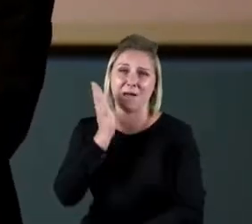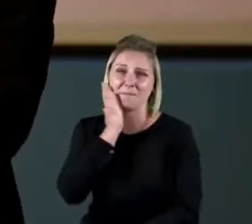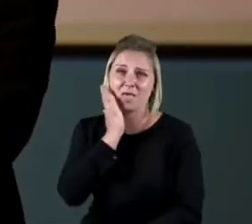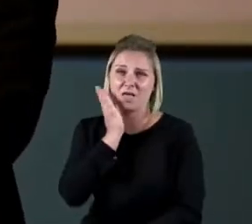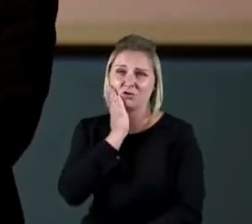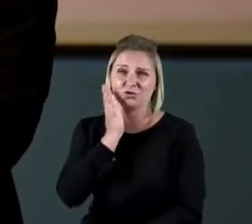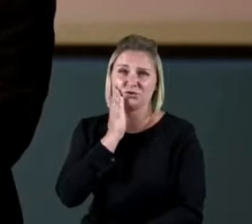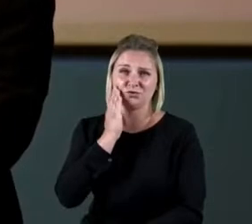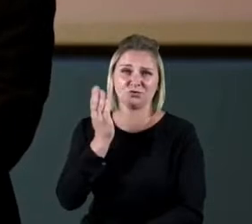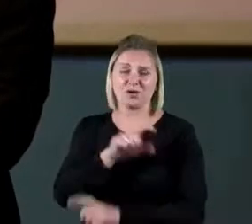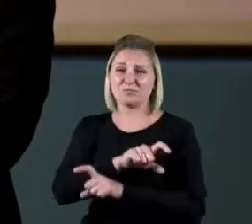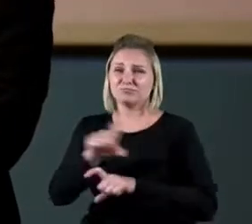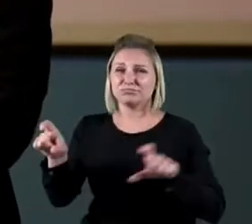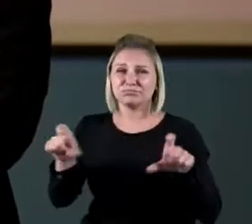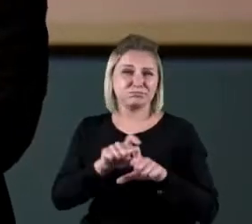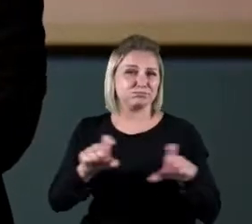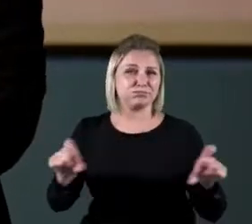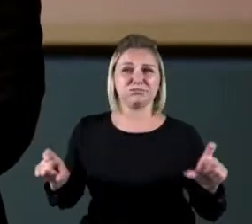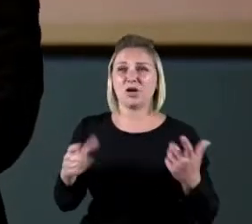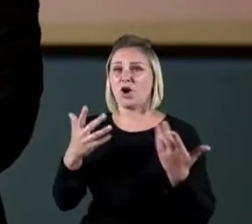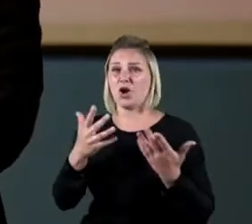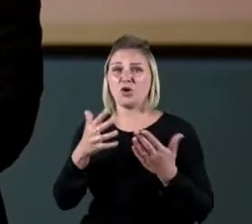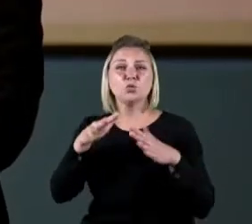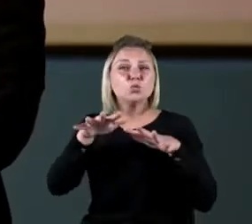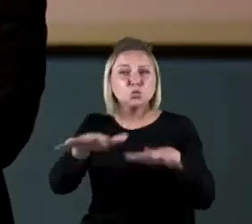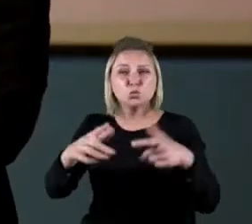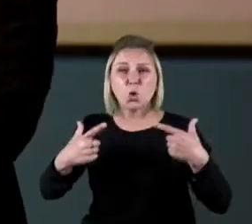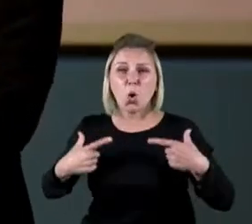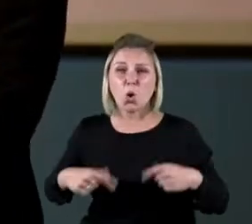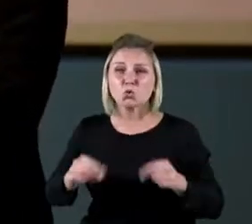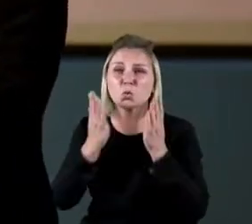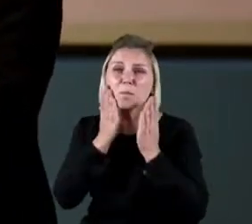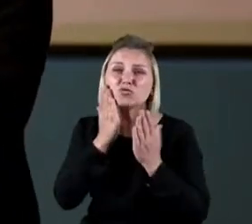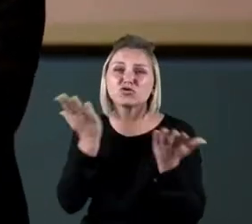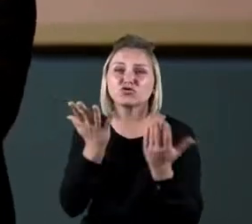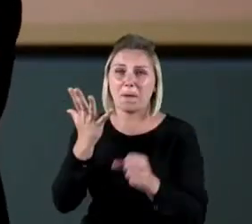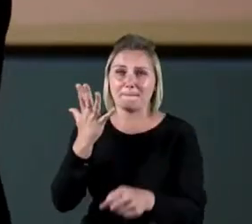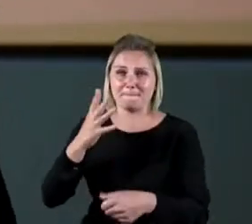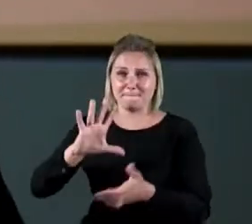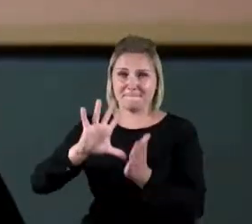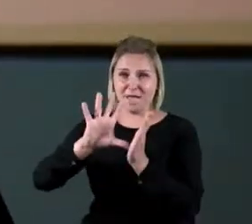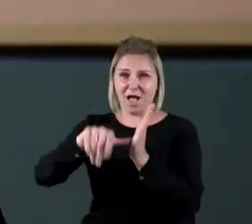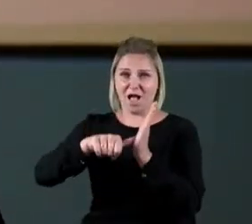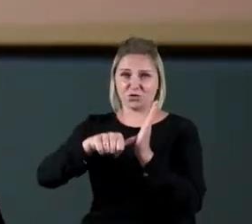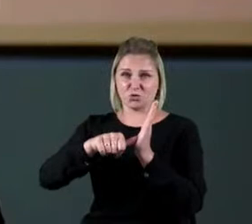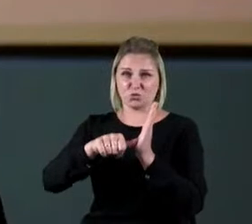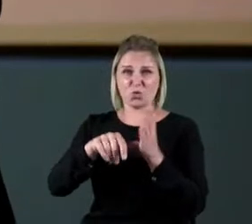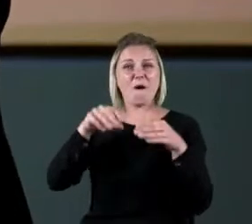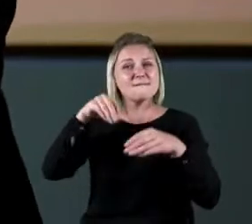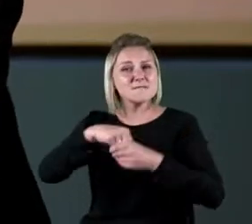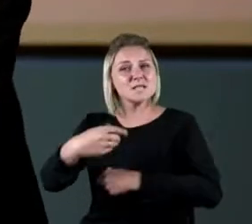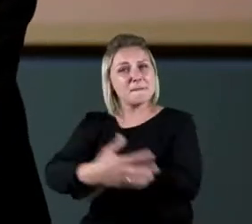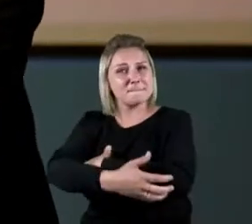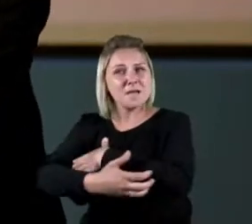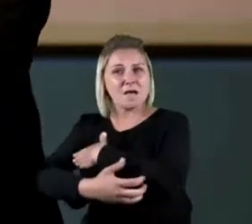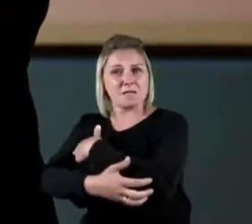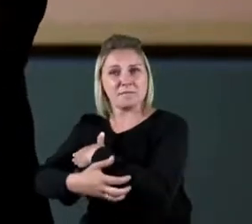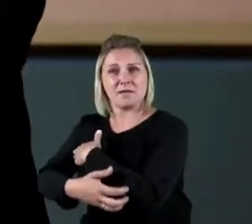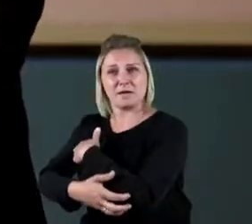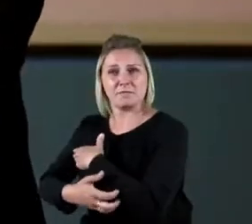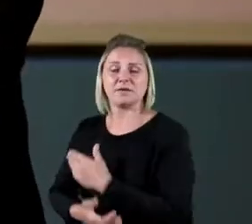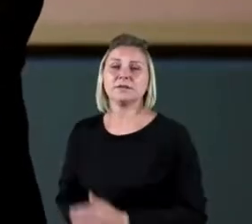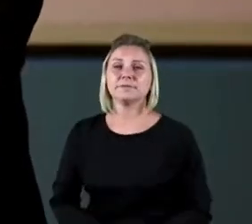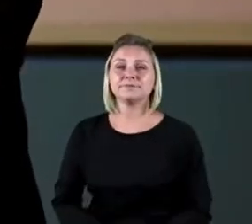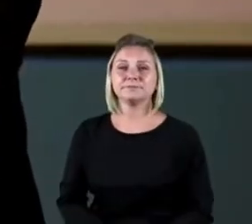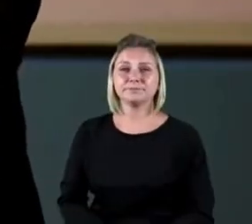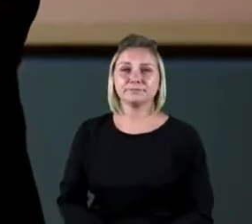the majority of them, more than 50% of them, are living in cities. And we need to pay attention to that. The message that I